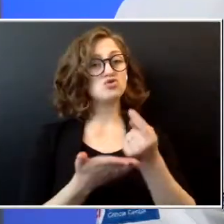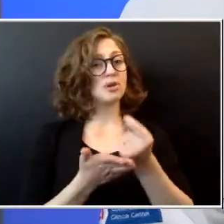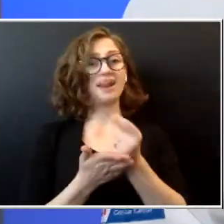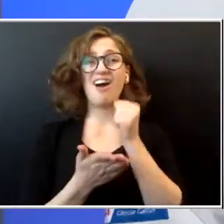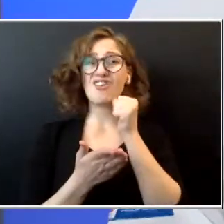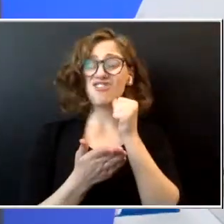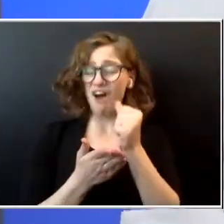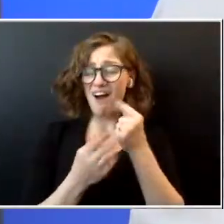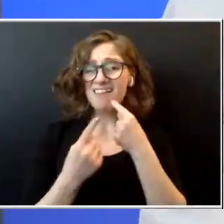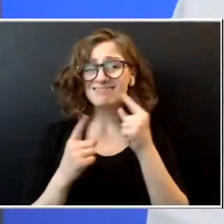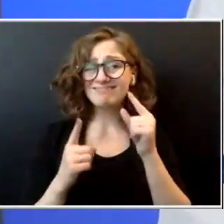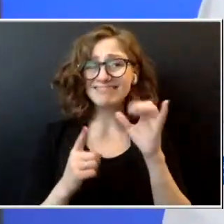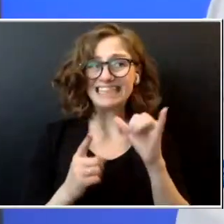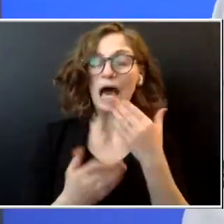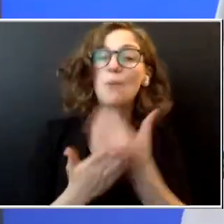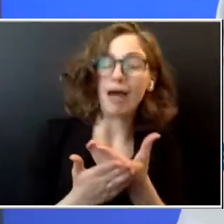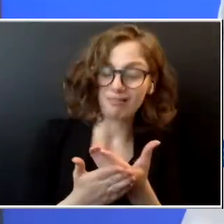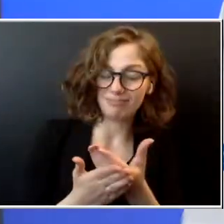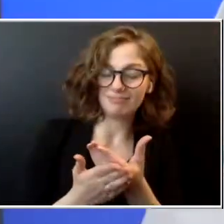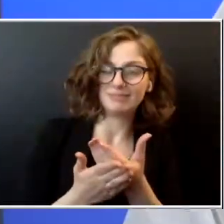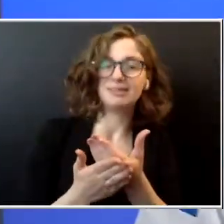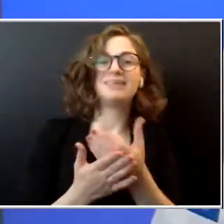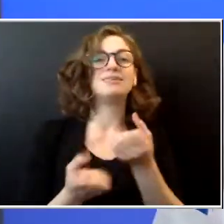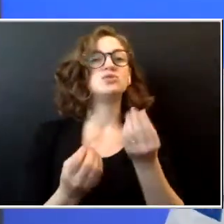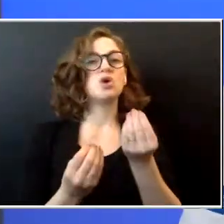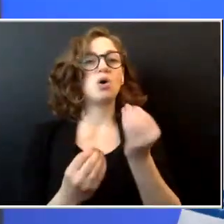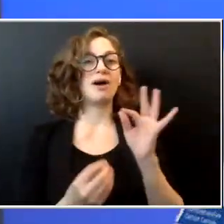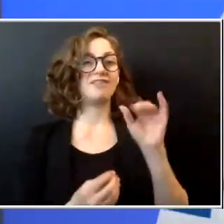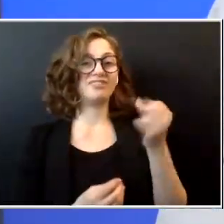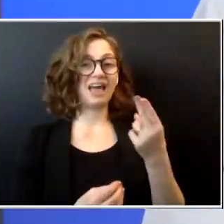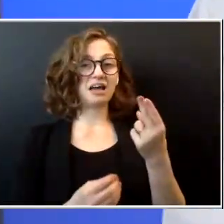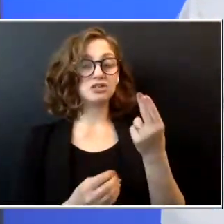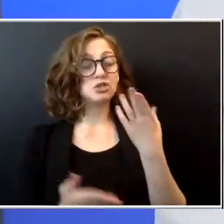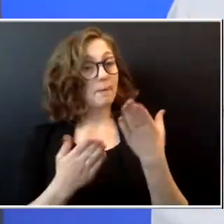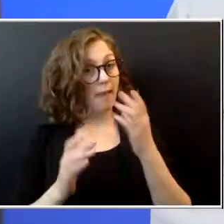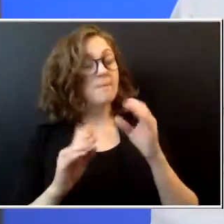FLASH can really offer hope. And I do think that some of the